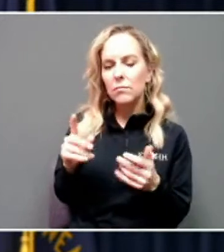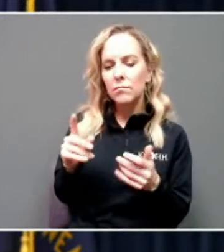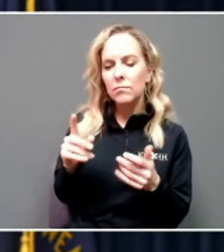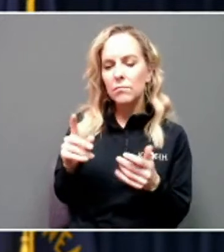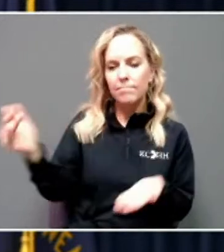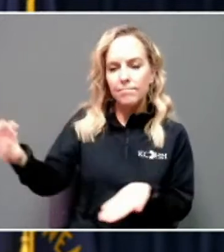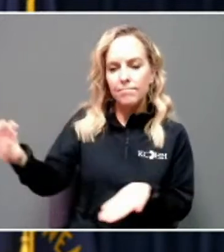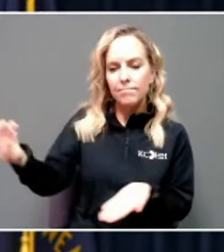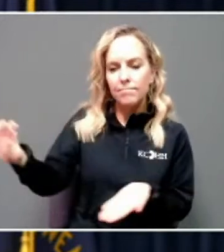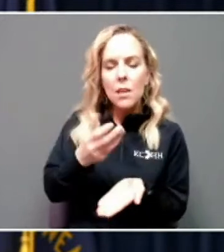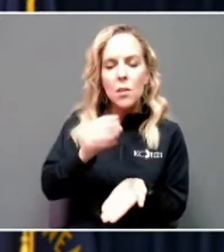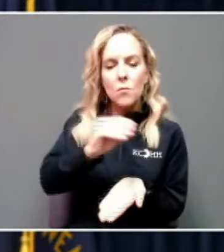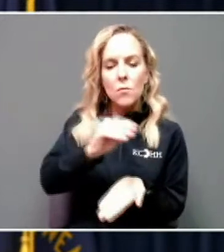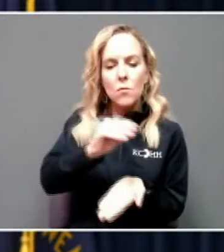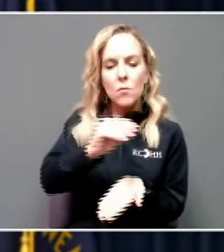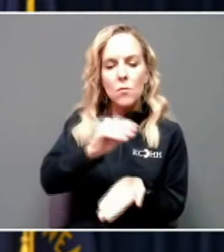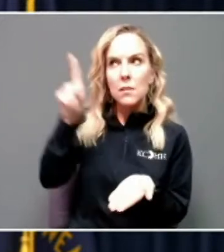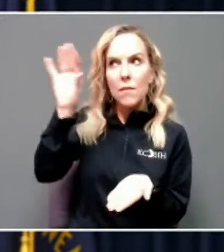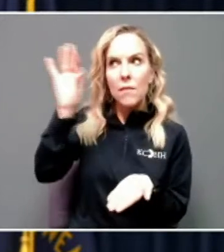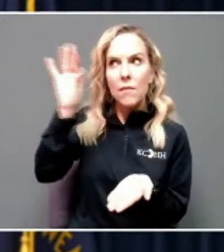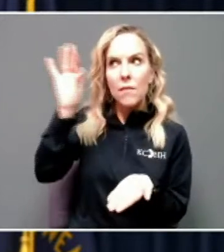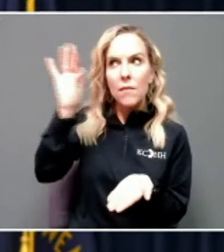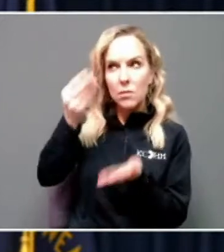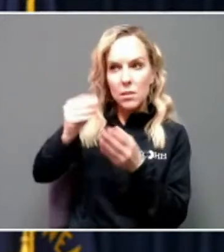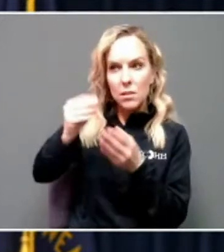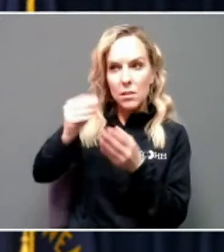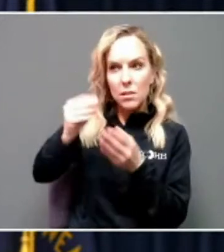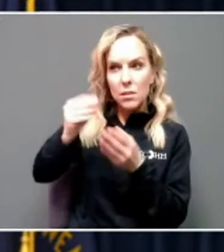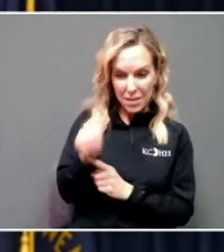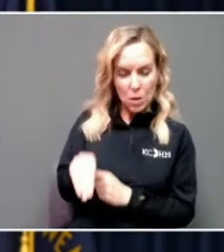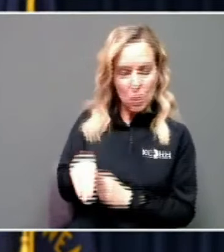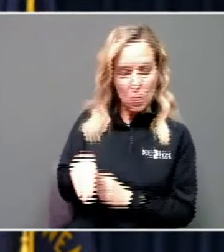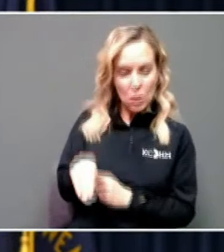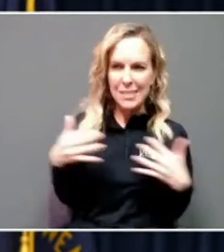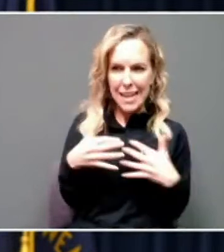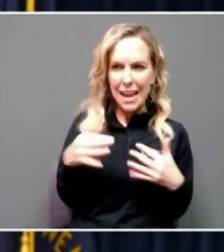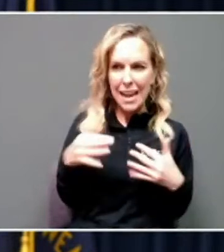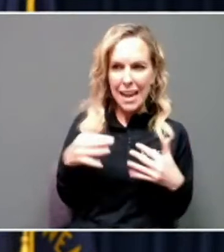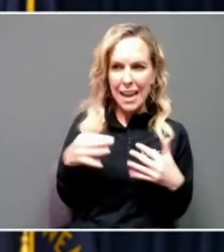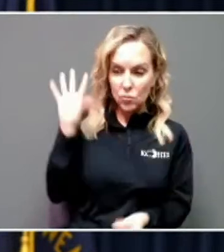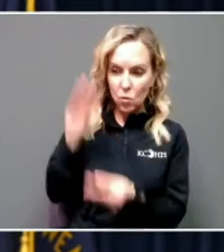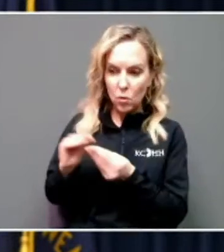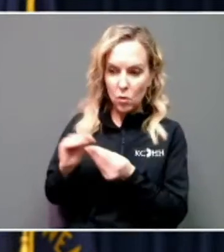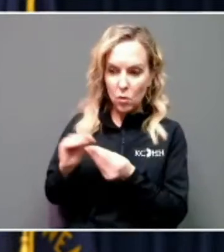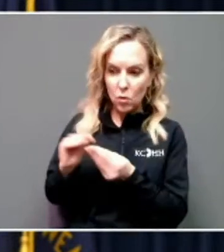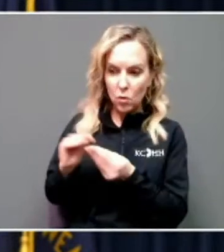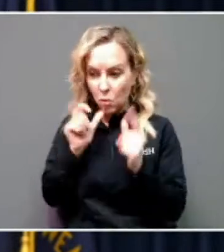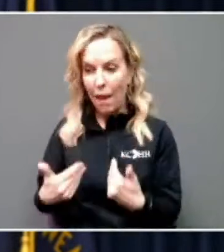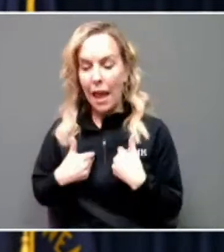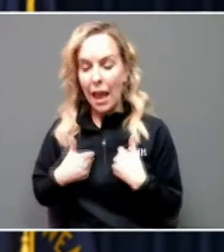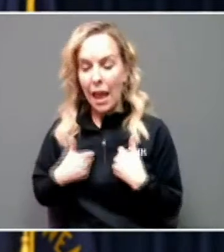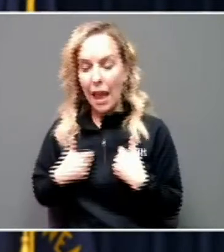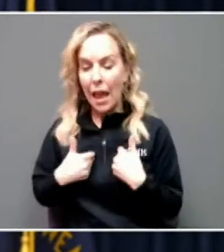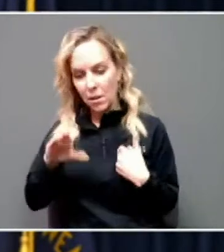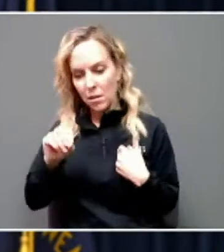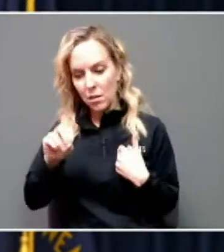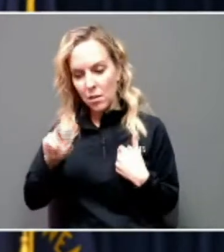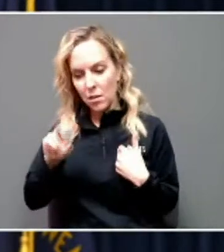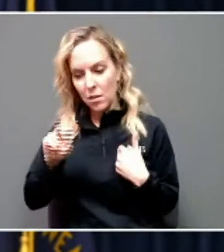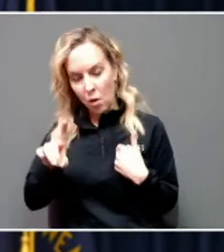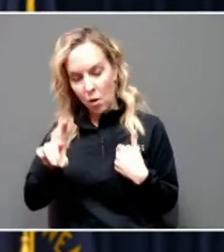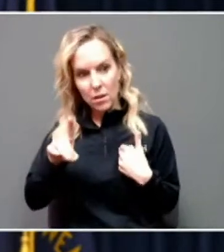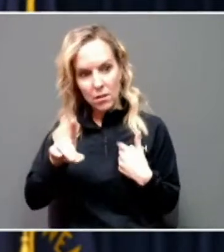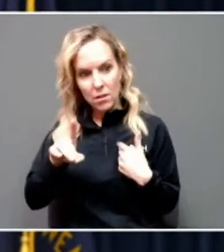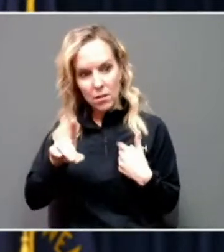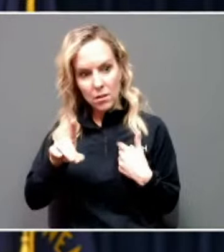And the percentage was a little bit scary about total number of people that have had COVID and have long-haul symptoms. What we also don't know